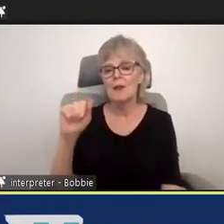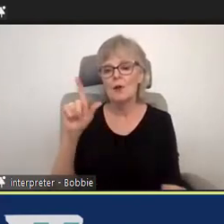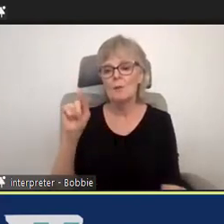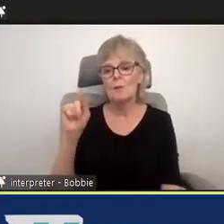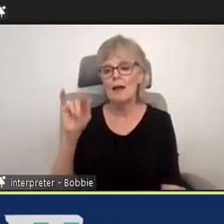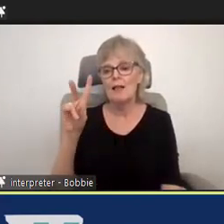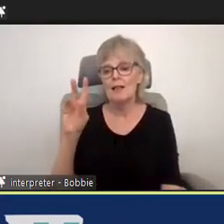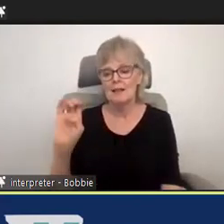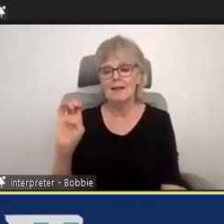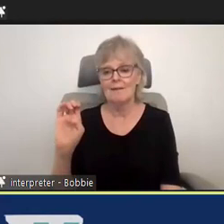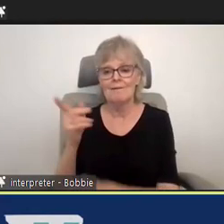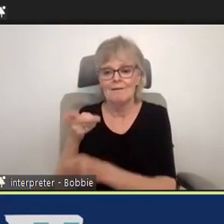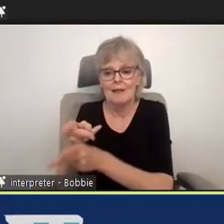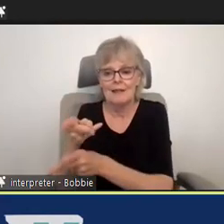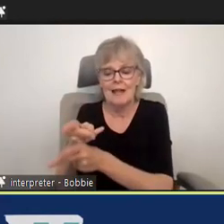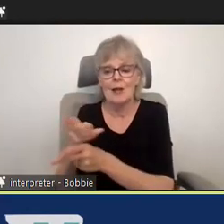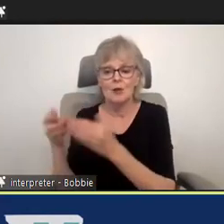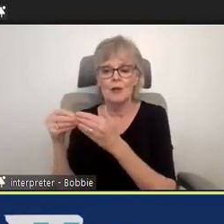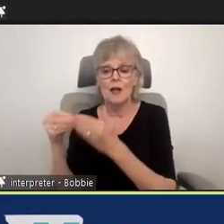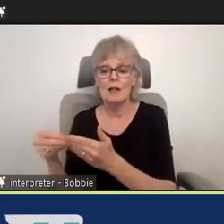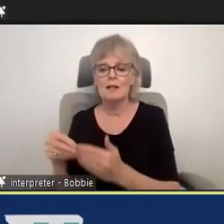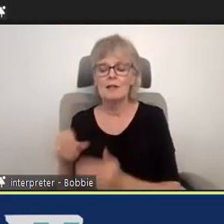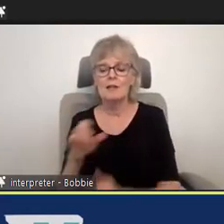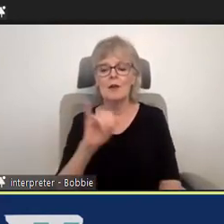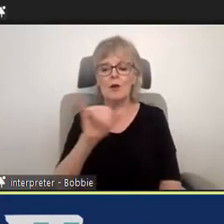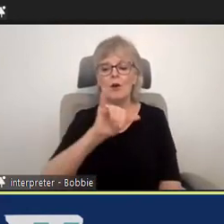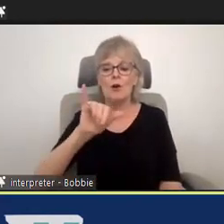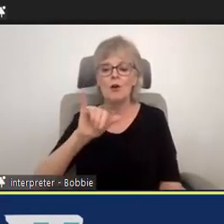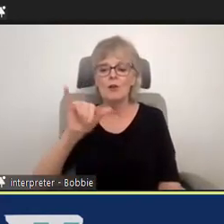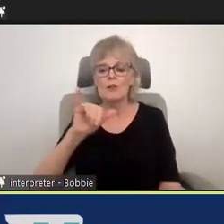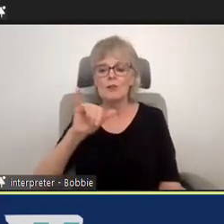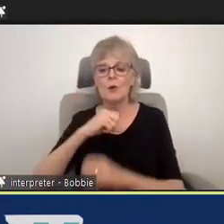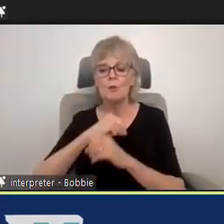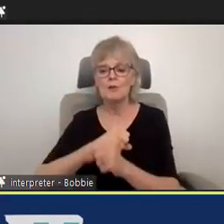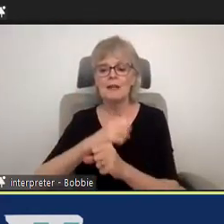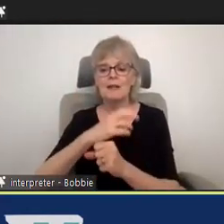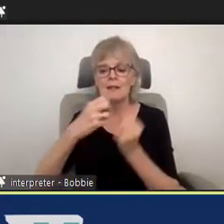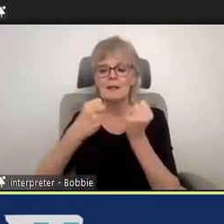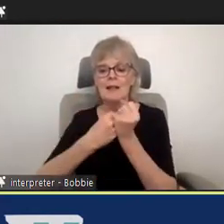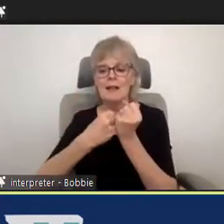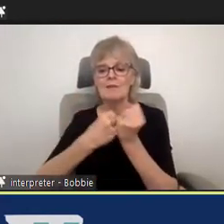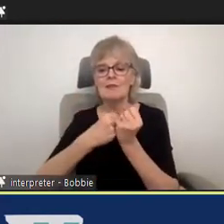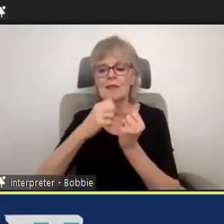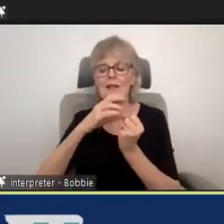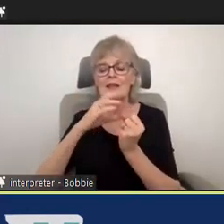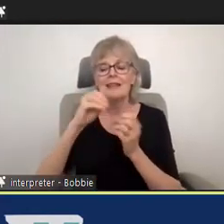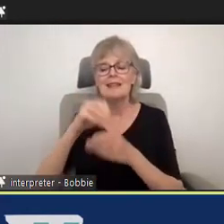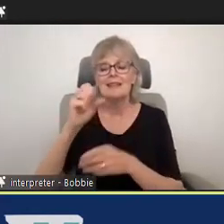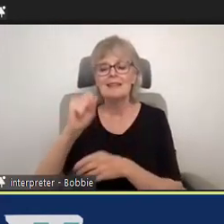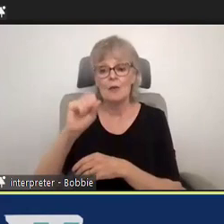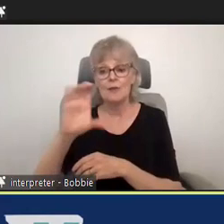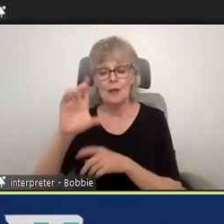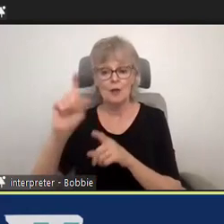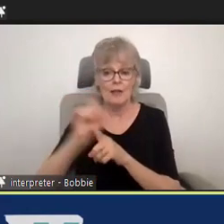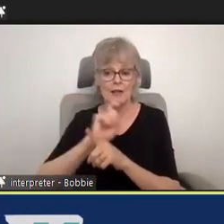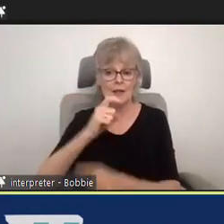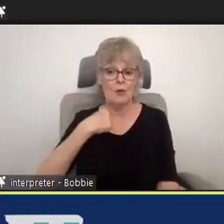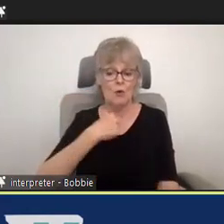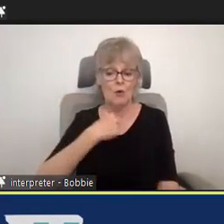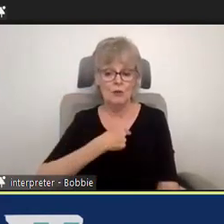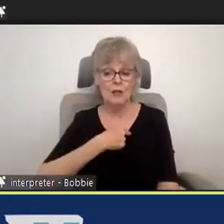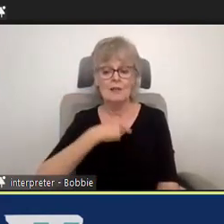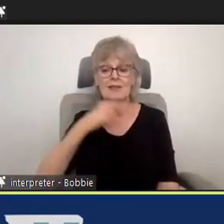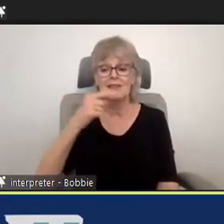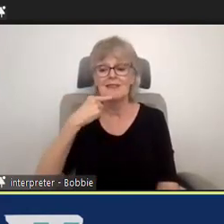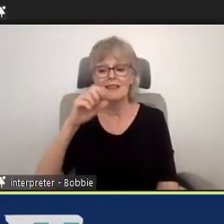actually received a call from the Protection and Advocacy in South Carolina that South